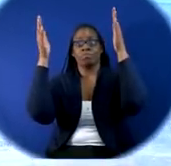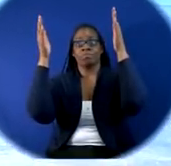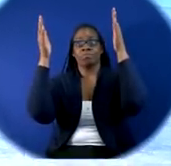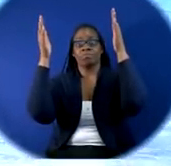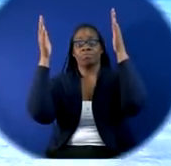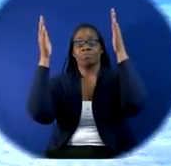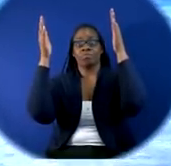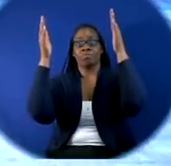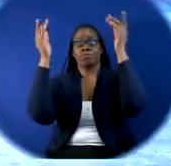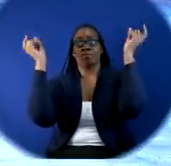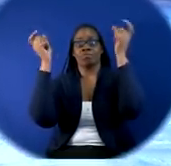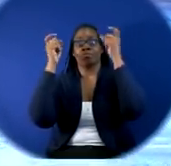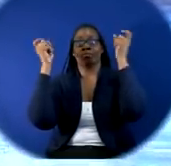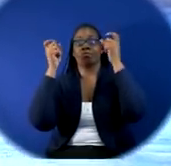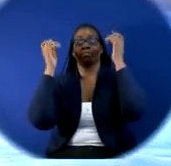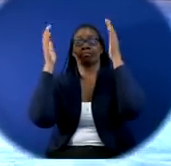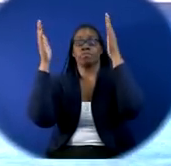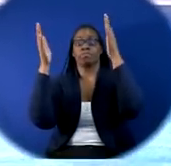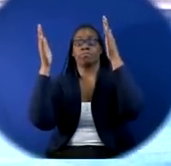Hallelujah.